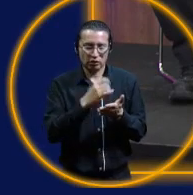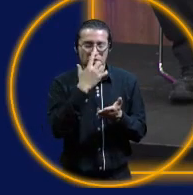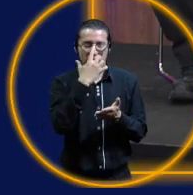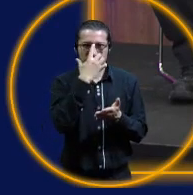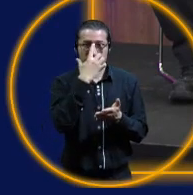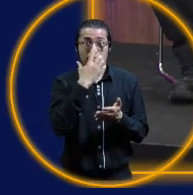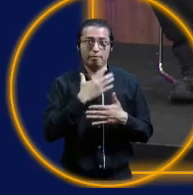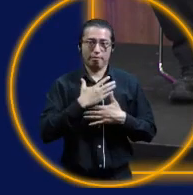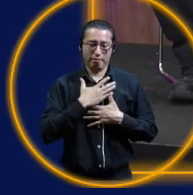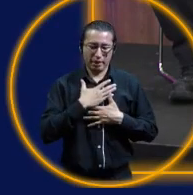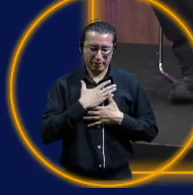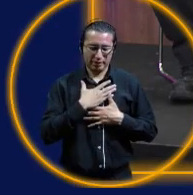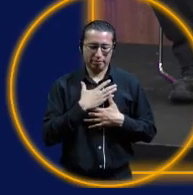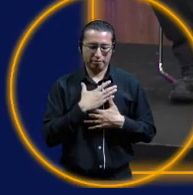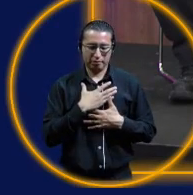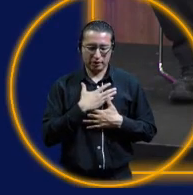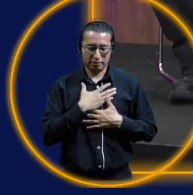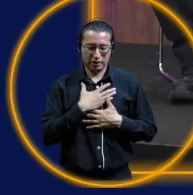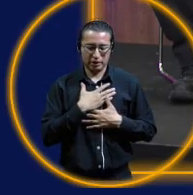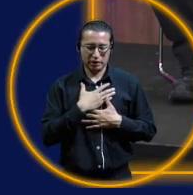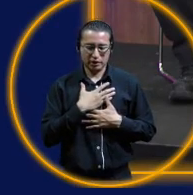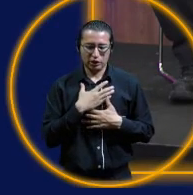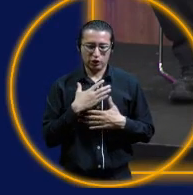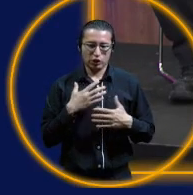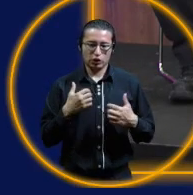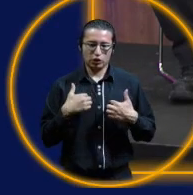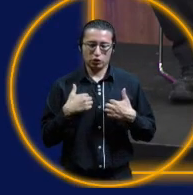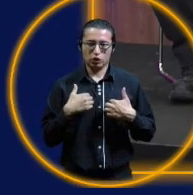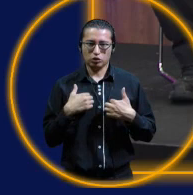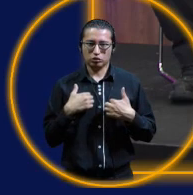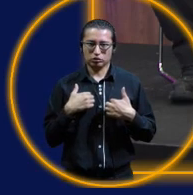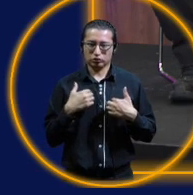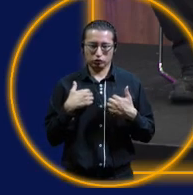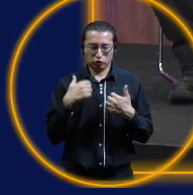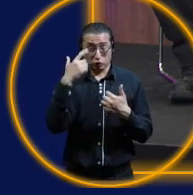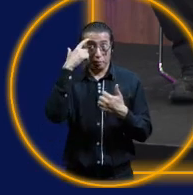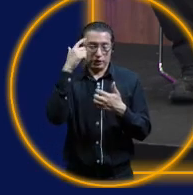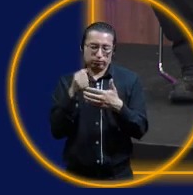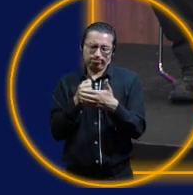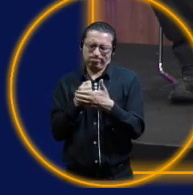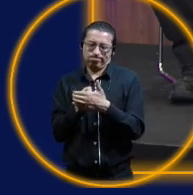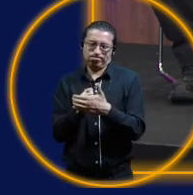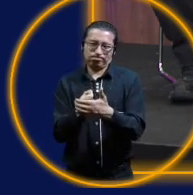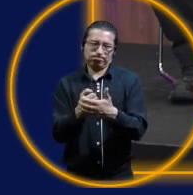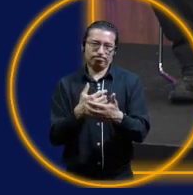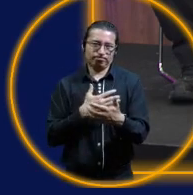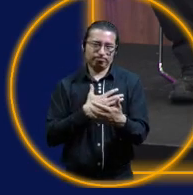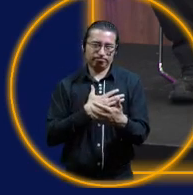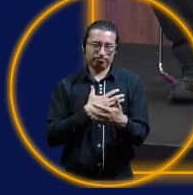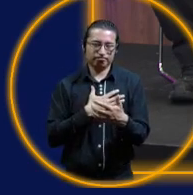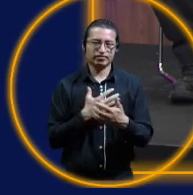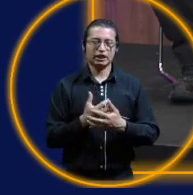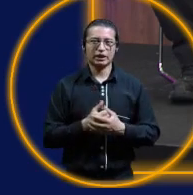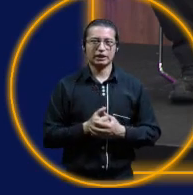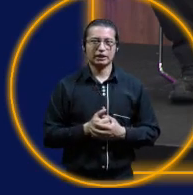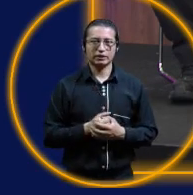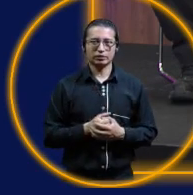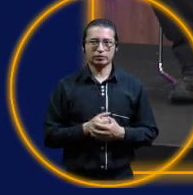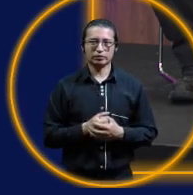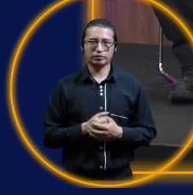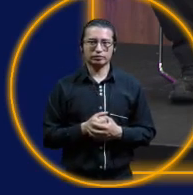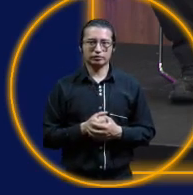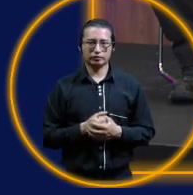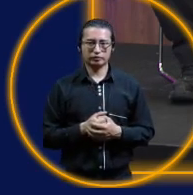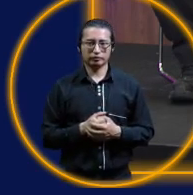also struggles, just like, I think like most people now, like, I struggle not just going down like